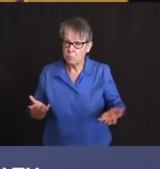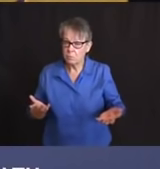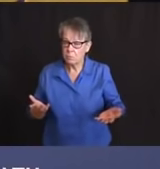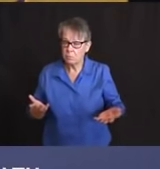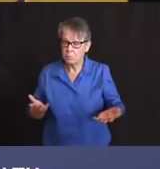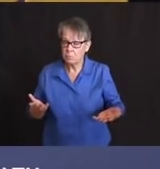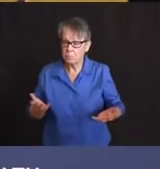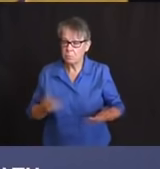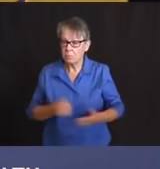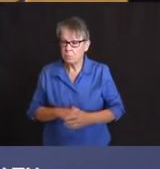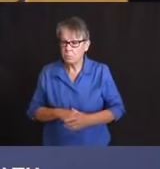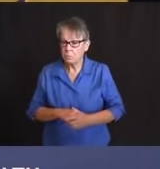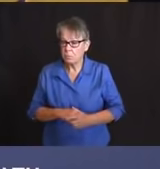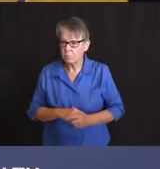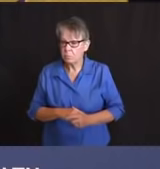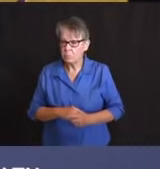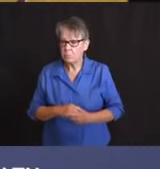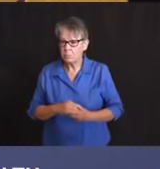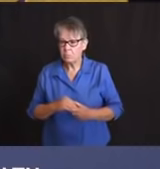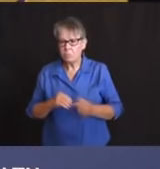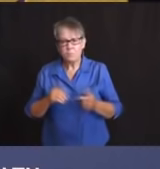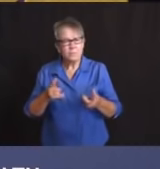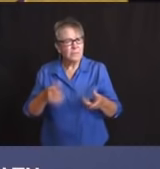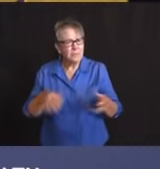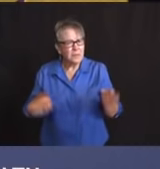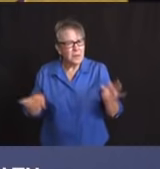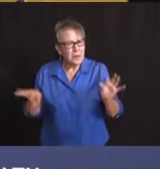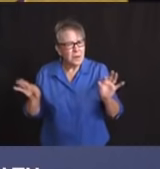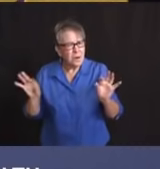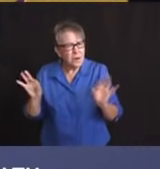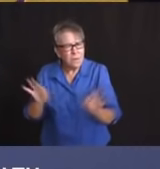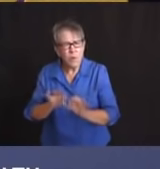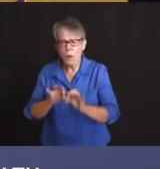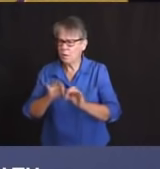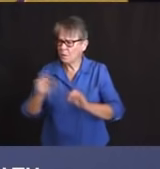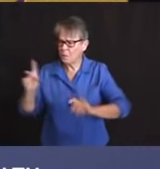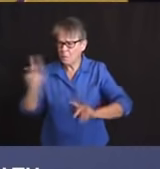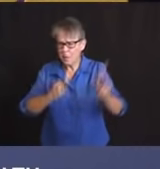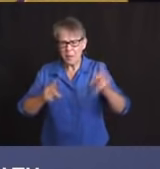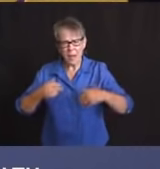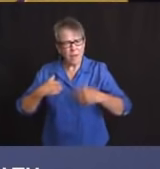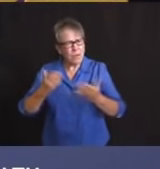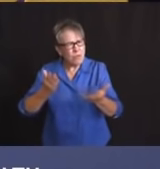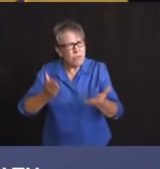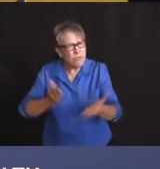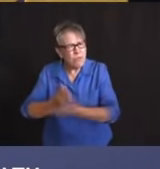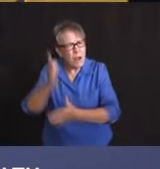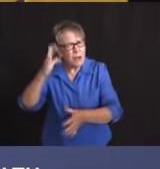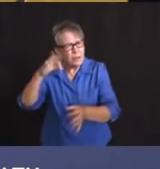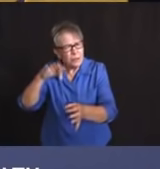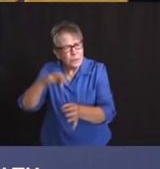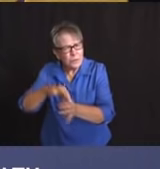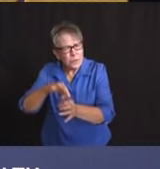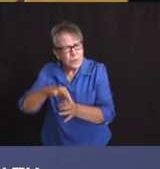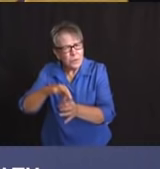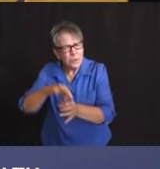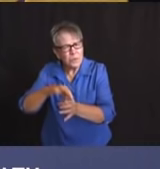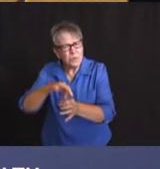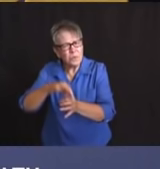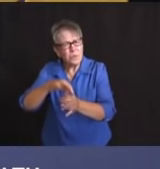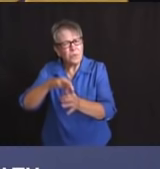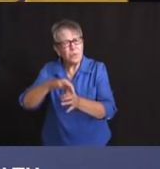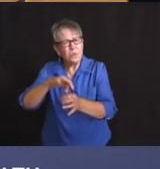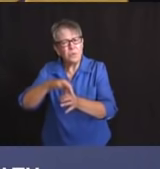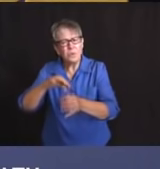vote, which is why we're given that hybrid model, which we think worked well in the primary. Likewise here,